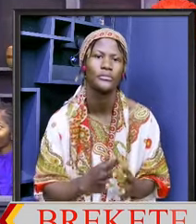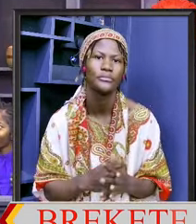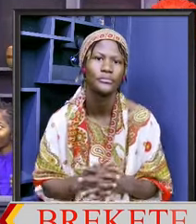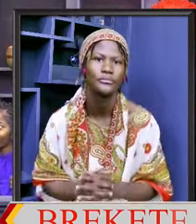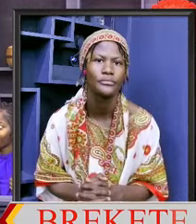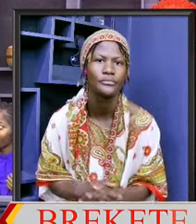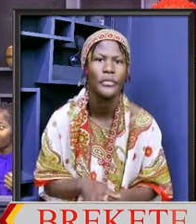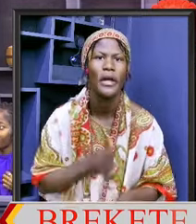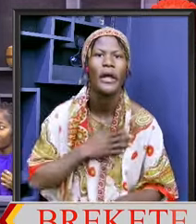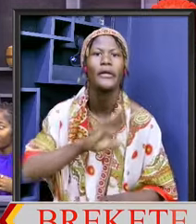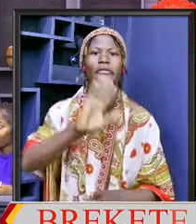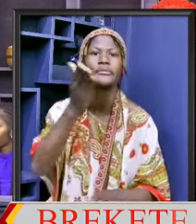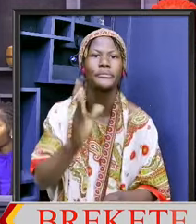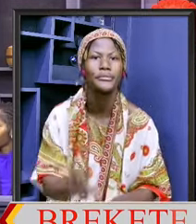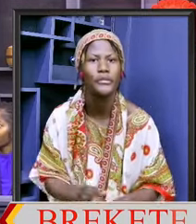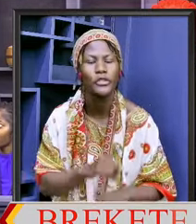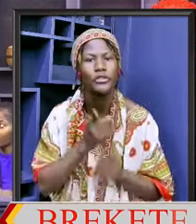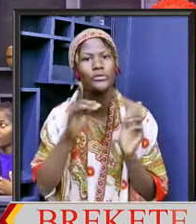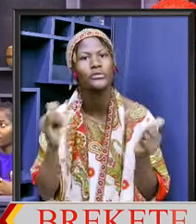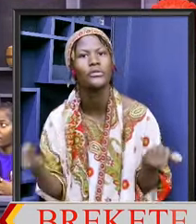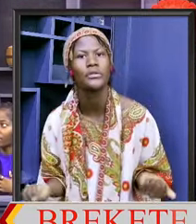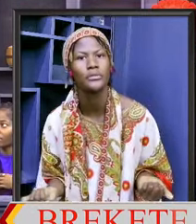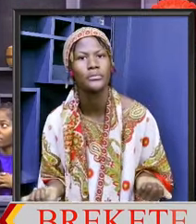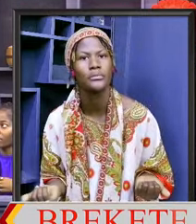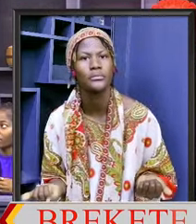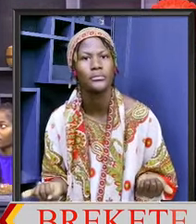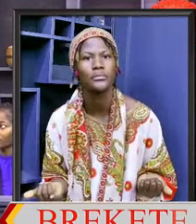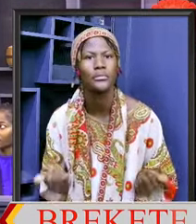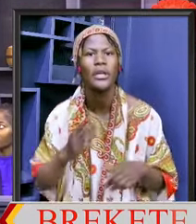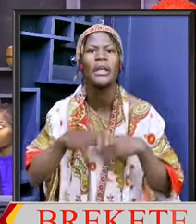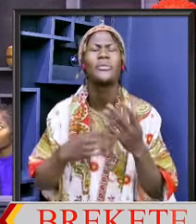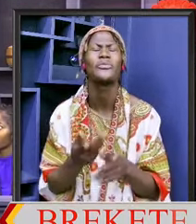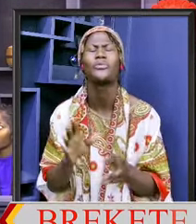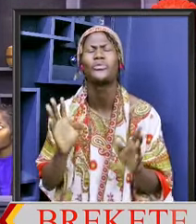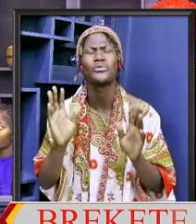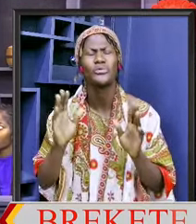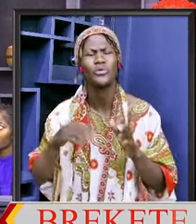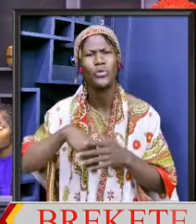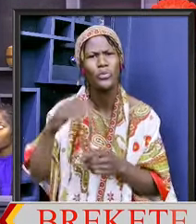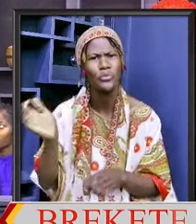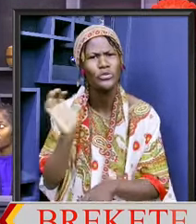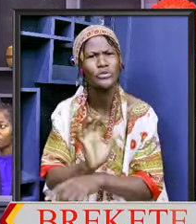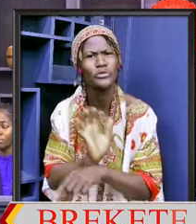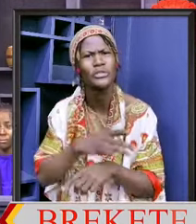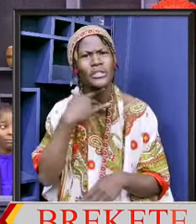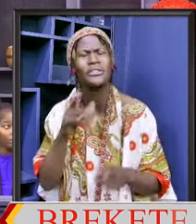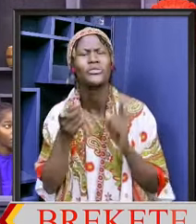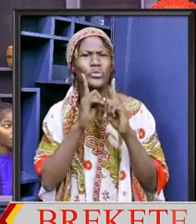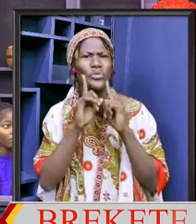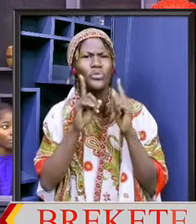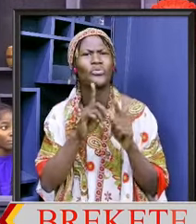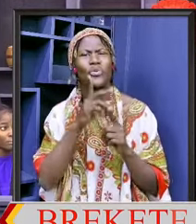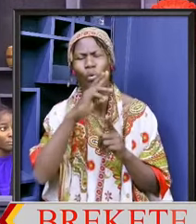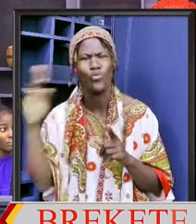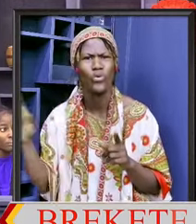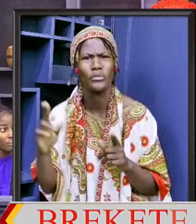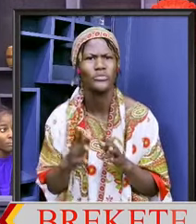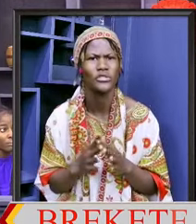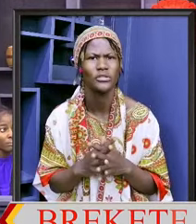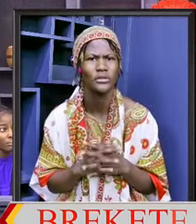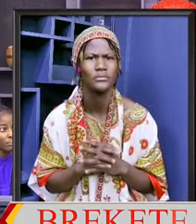And nobody is regulating anybody. So anybody can just open a church and begin to talk rubbish. Yes.